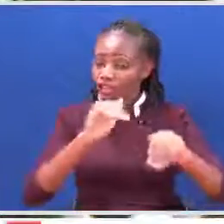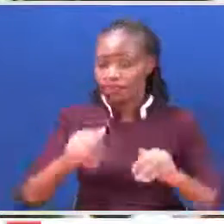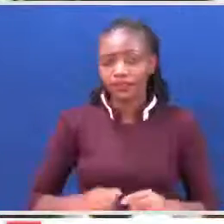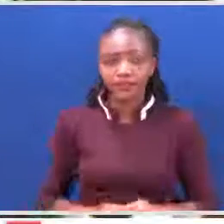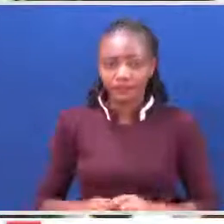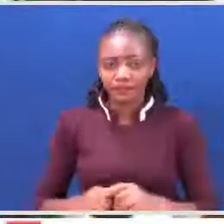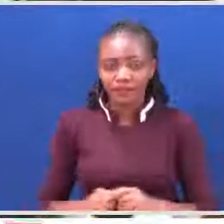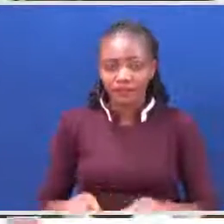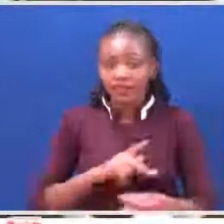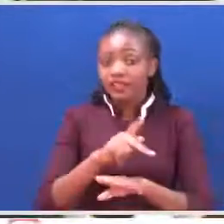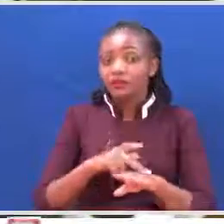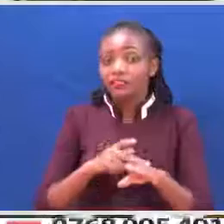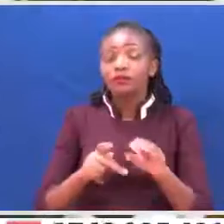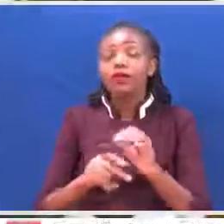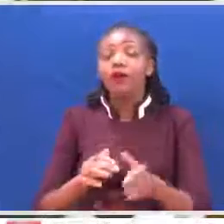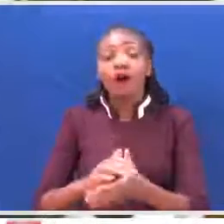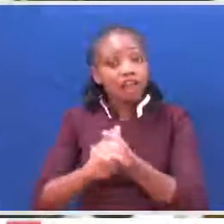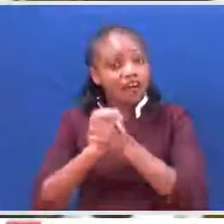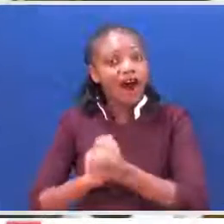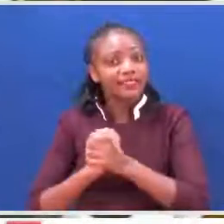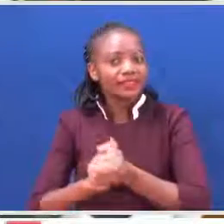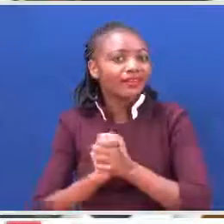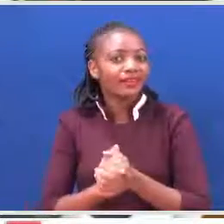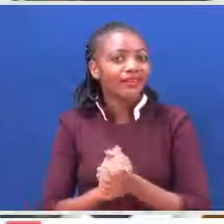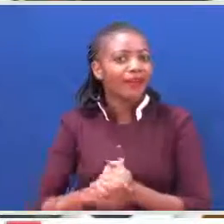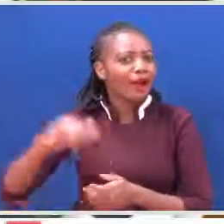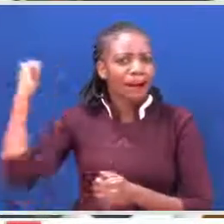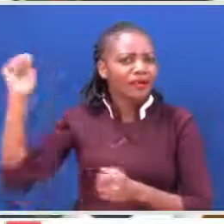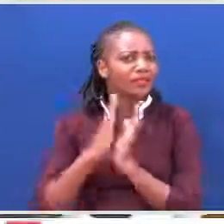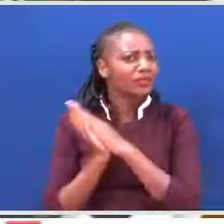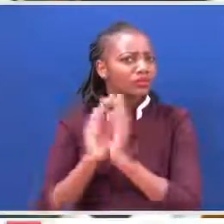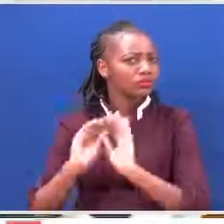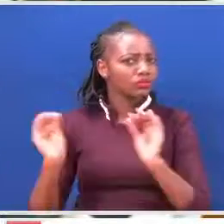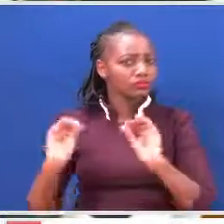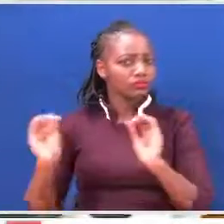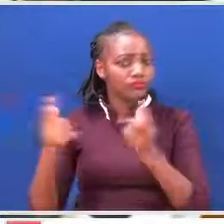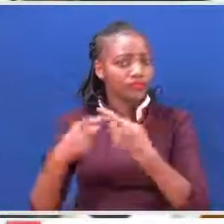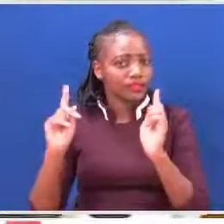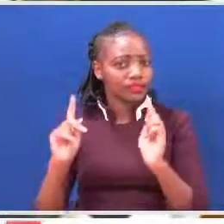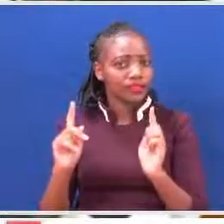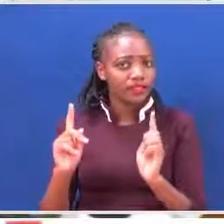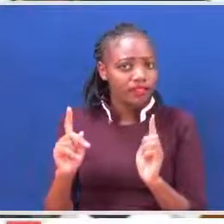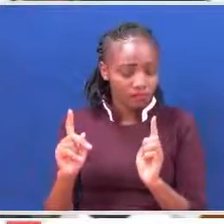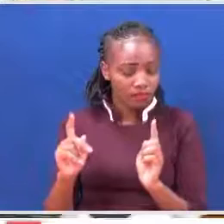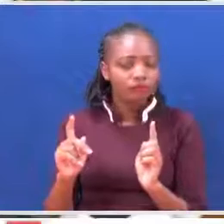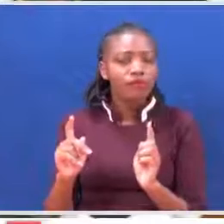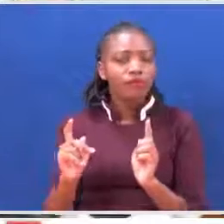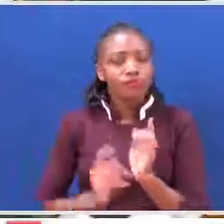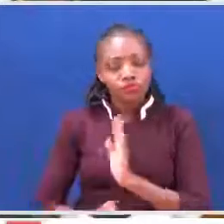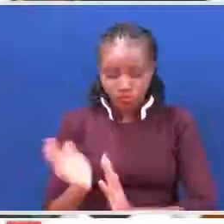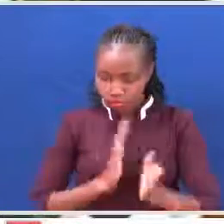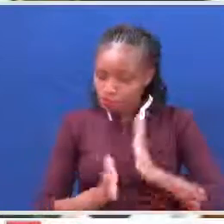The principle of the handshake, it's not just a political philosophy, but rather a